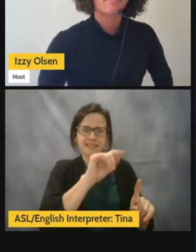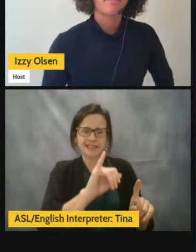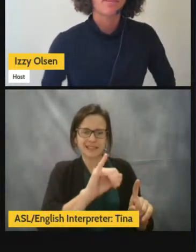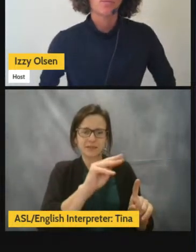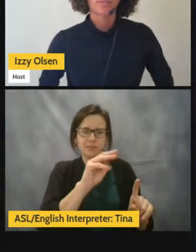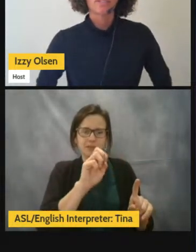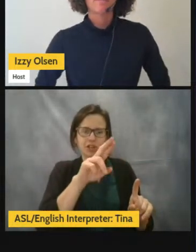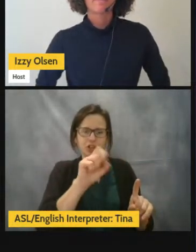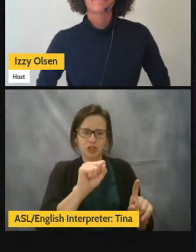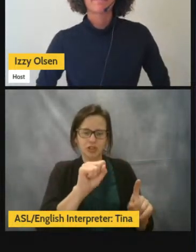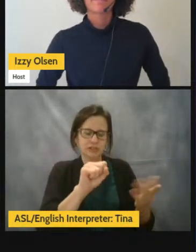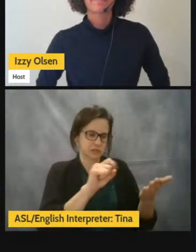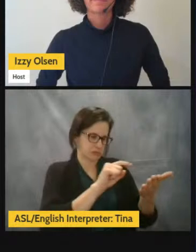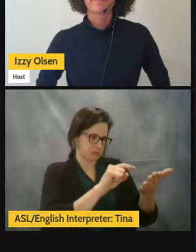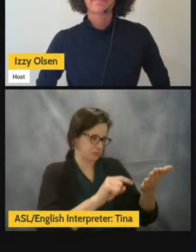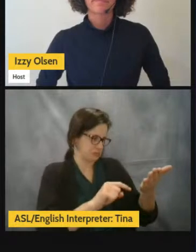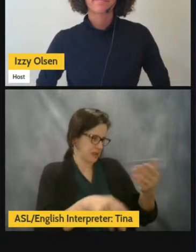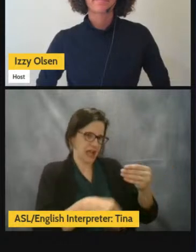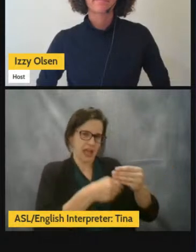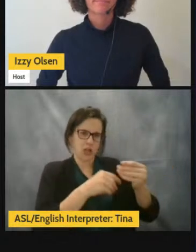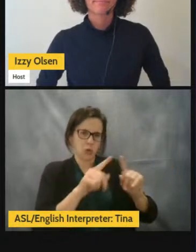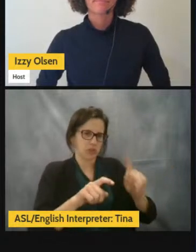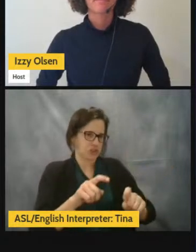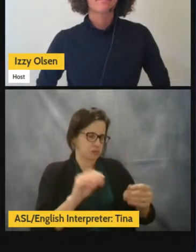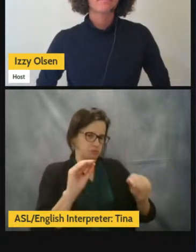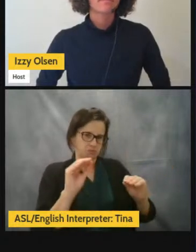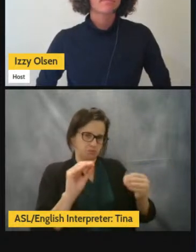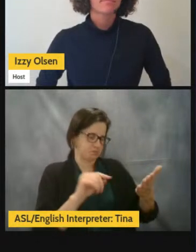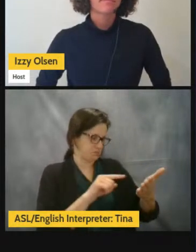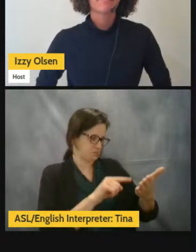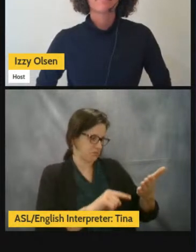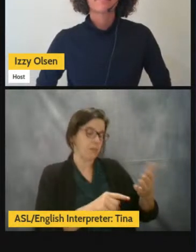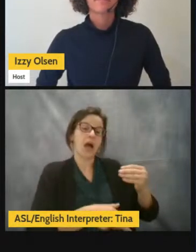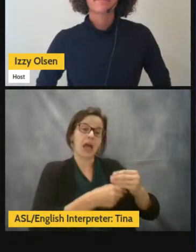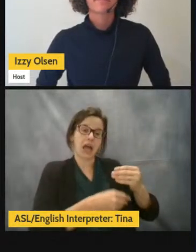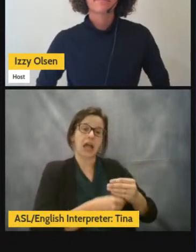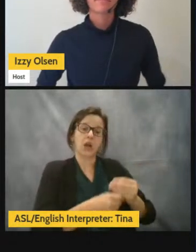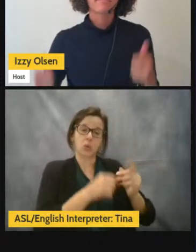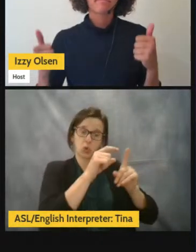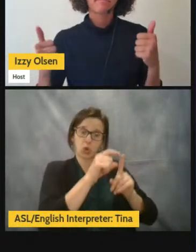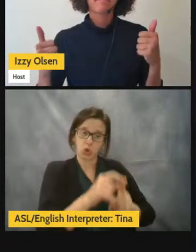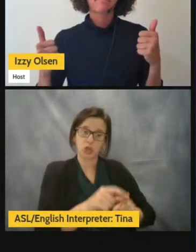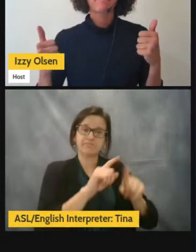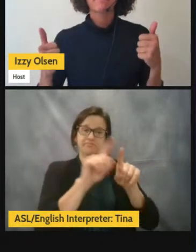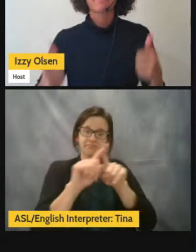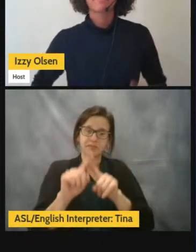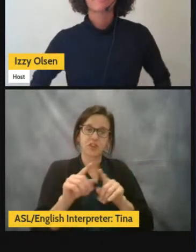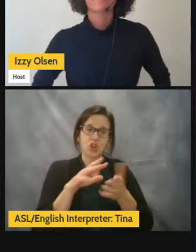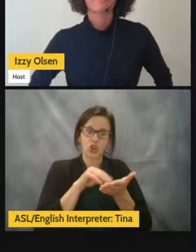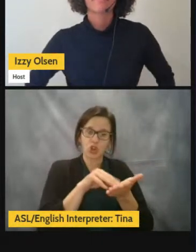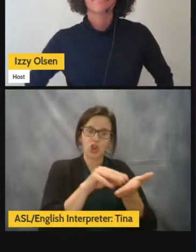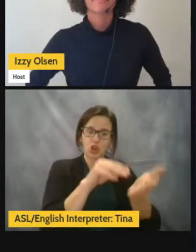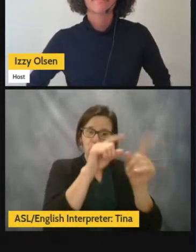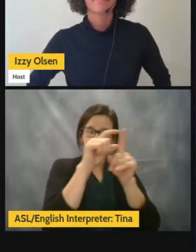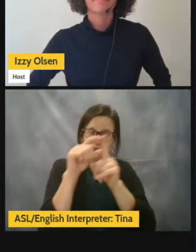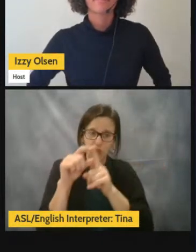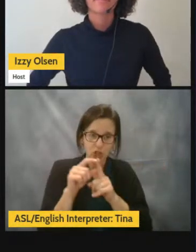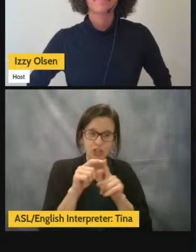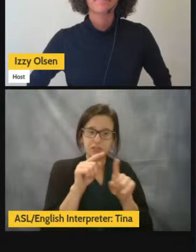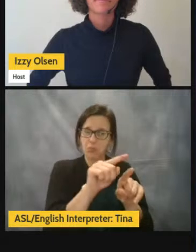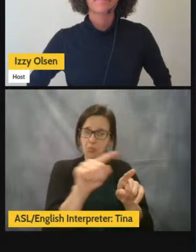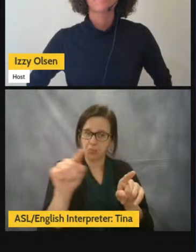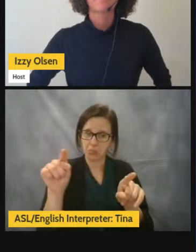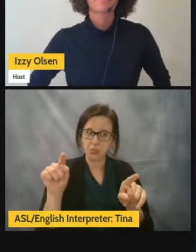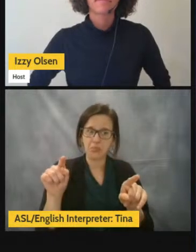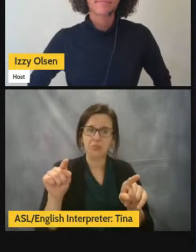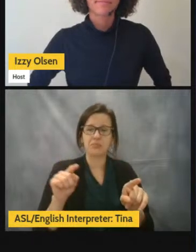see any questions, but I do see lots of words that we learned in this workshop. So I'm very, very excited that we all learned some additional